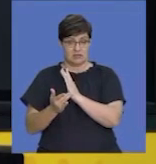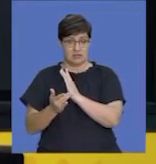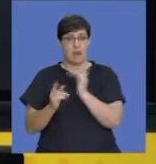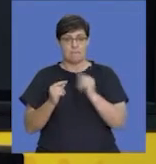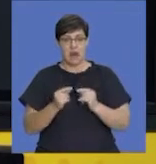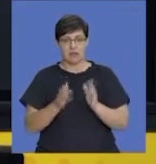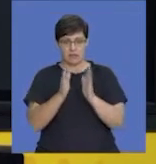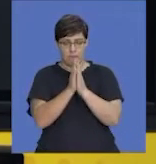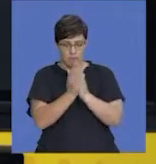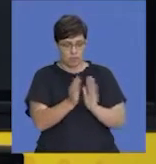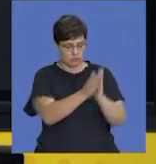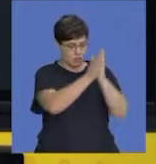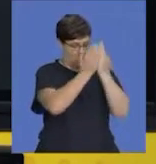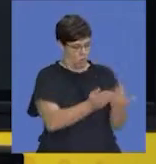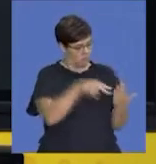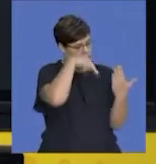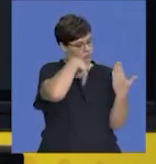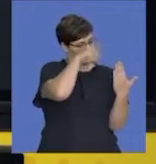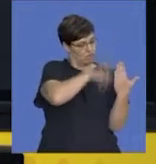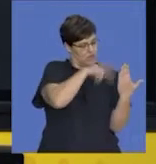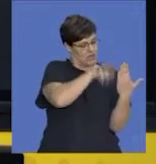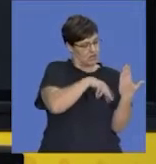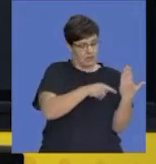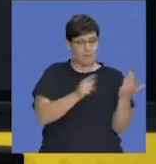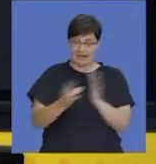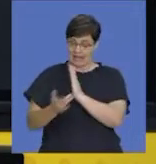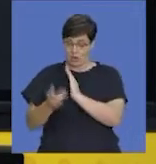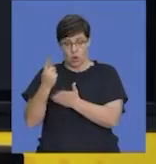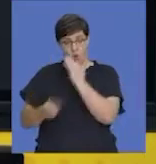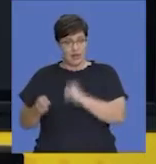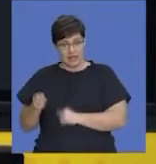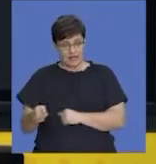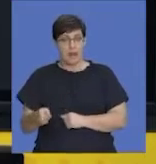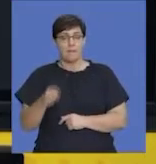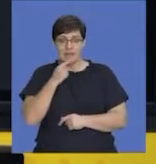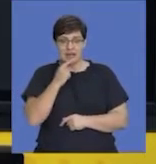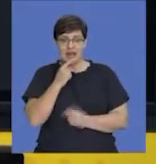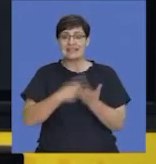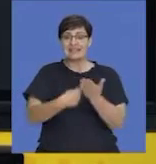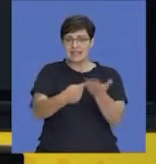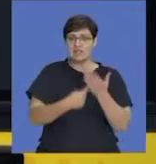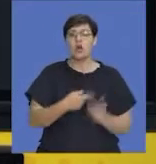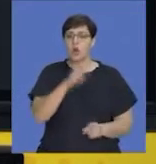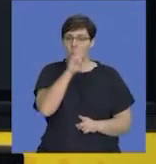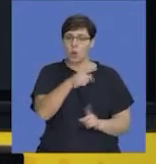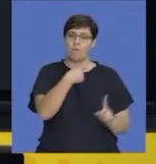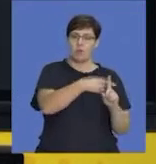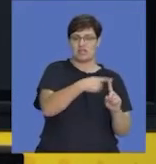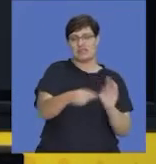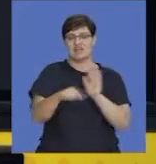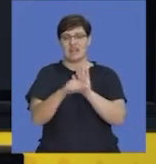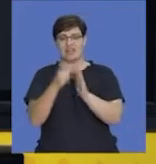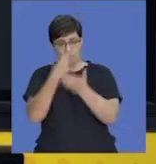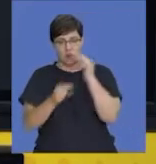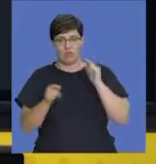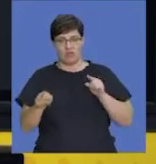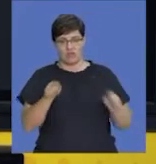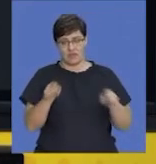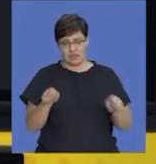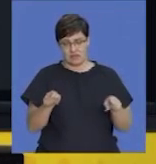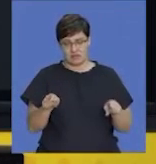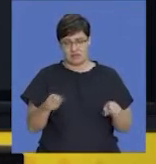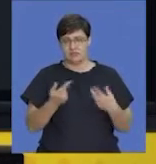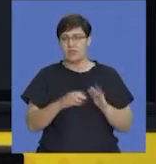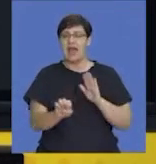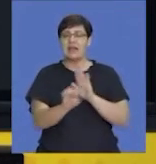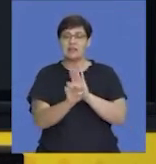book in front of us that we can read from, then obviously your discussive essay is going to look at the pros and the cons. So example, if you look at the